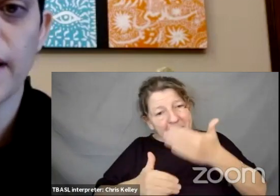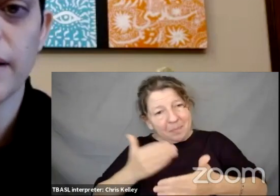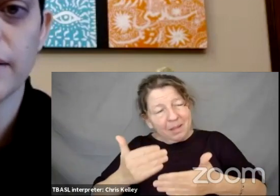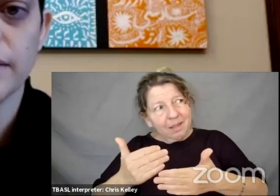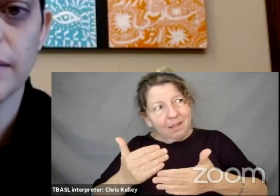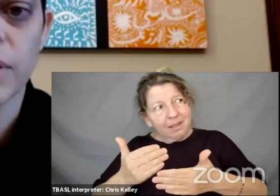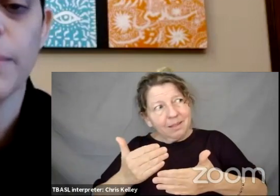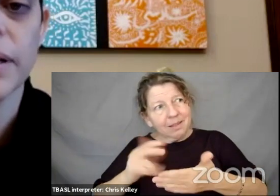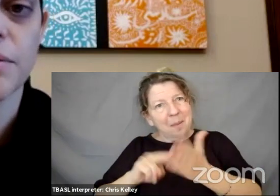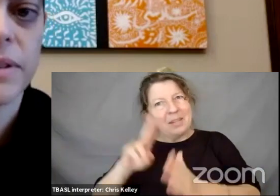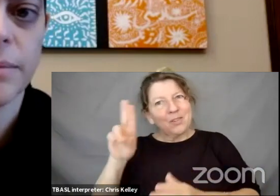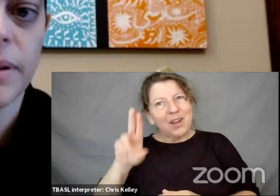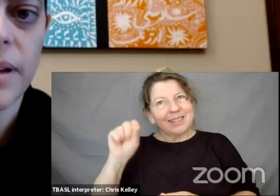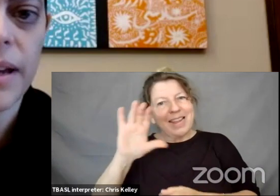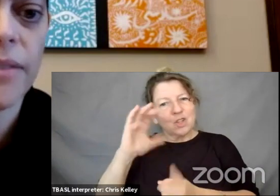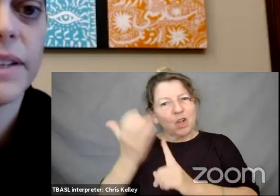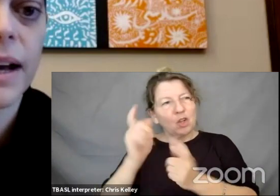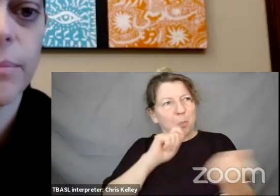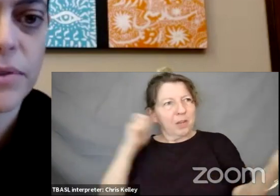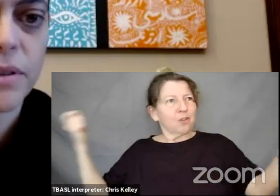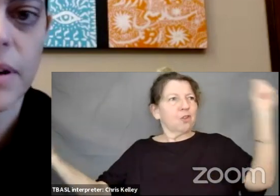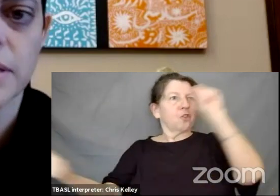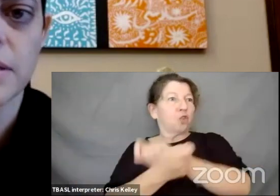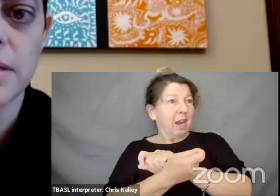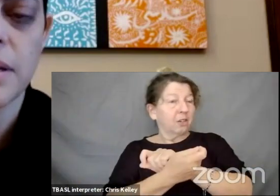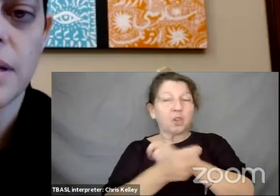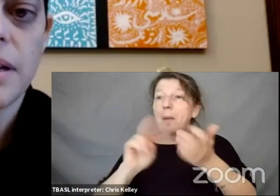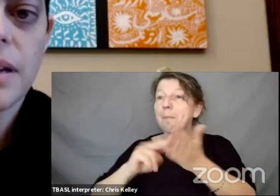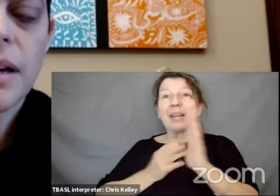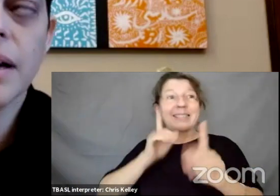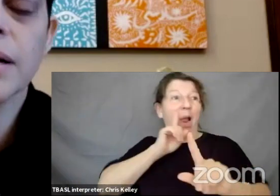that way with militarism every time there's a crisis?